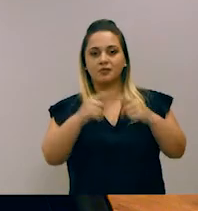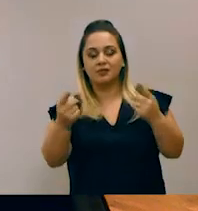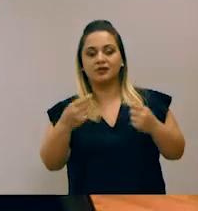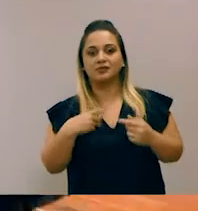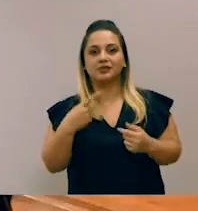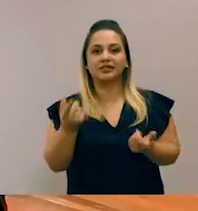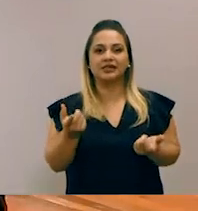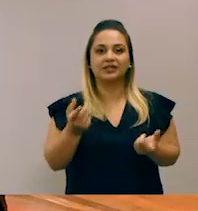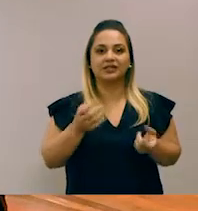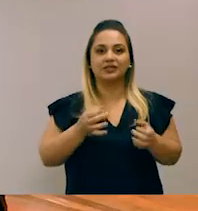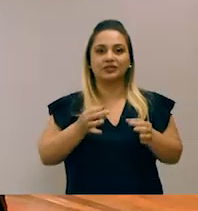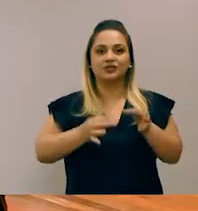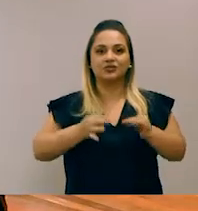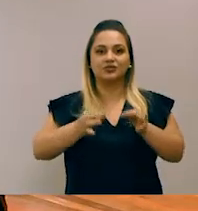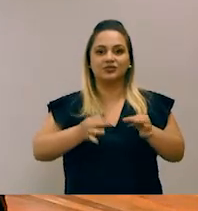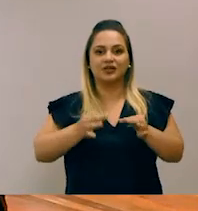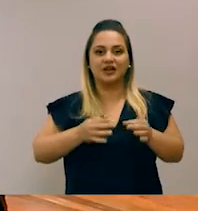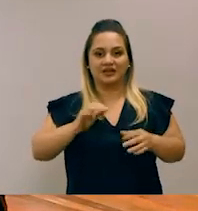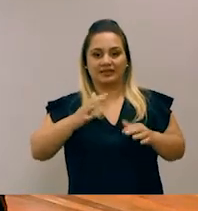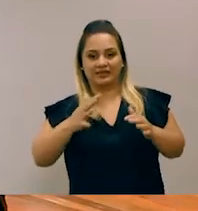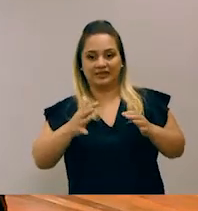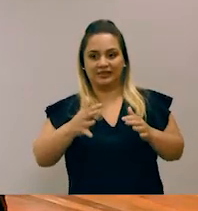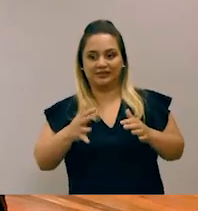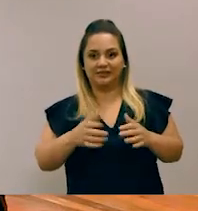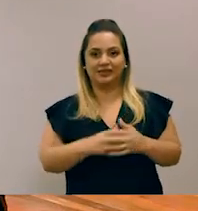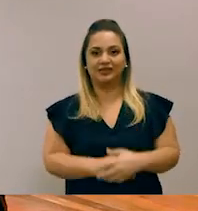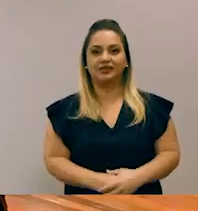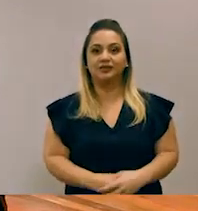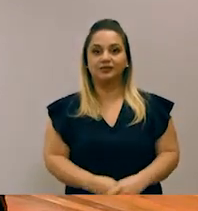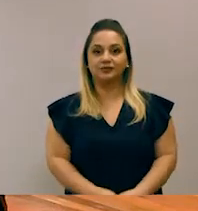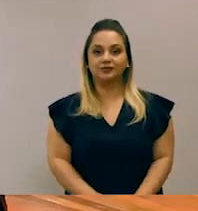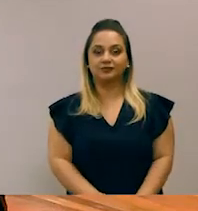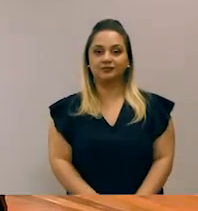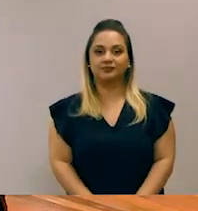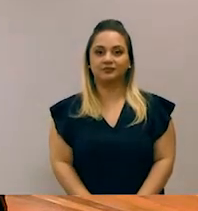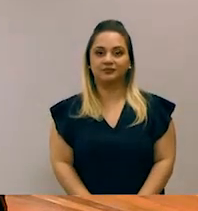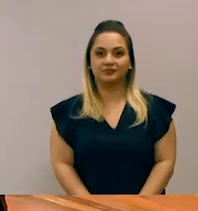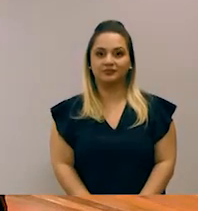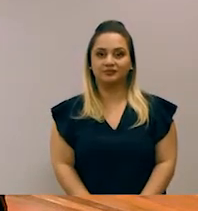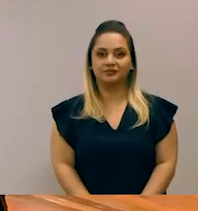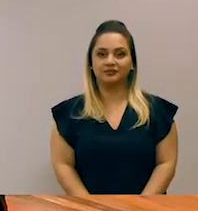for them, but justify my shaking.